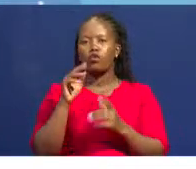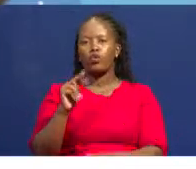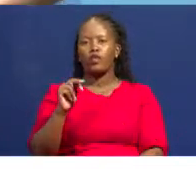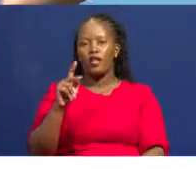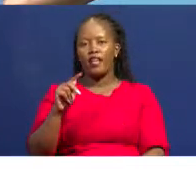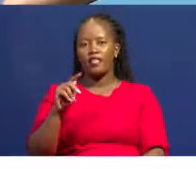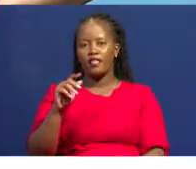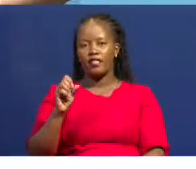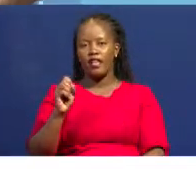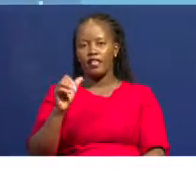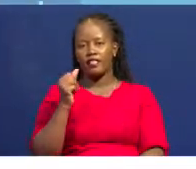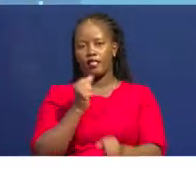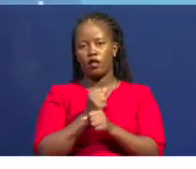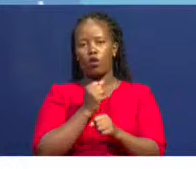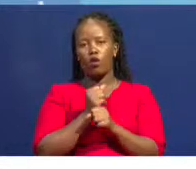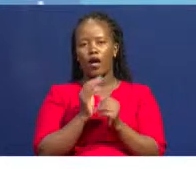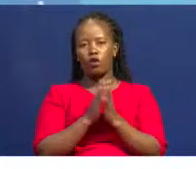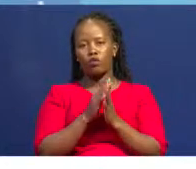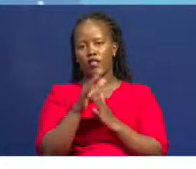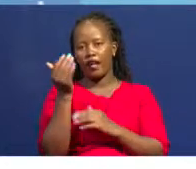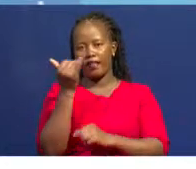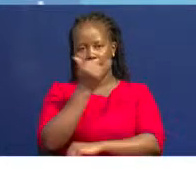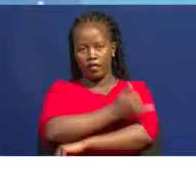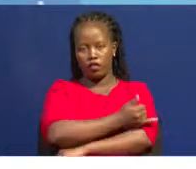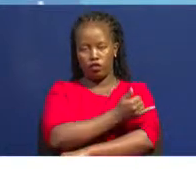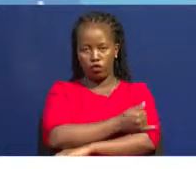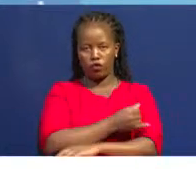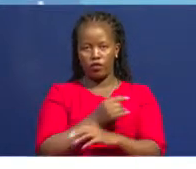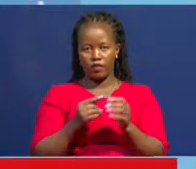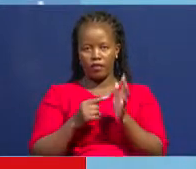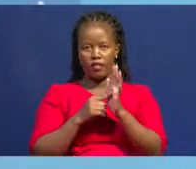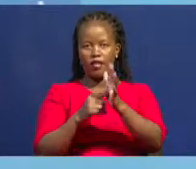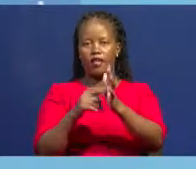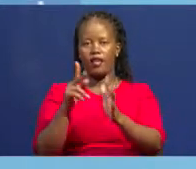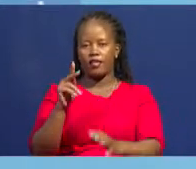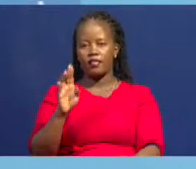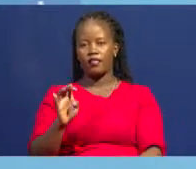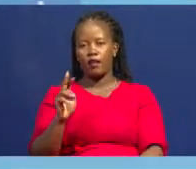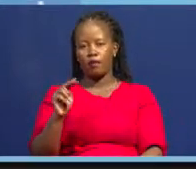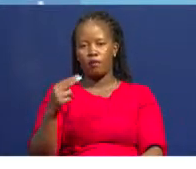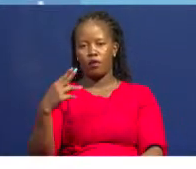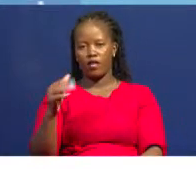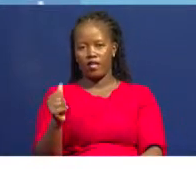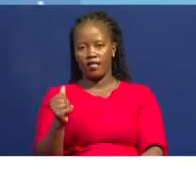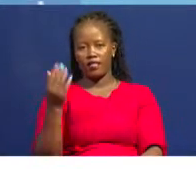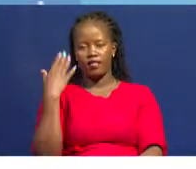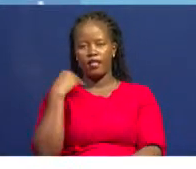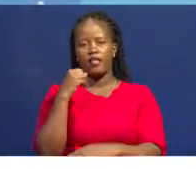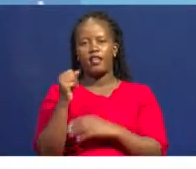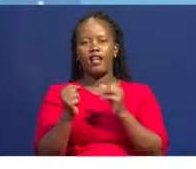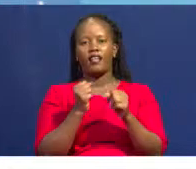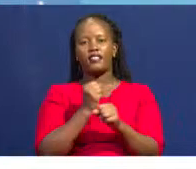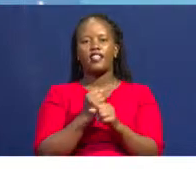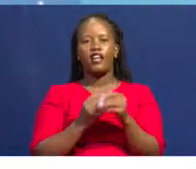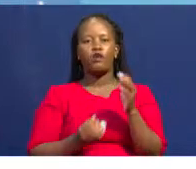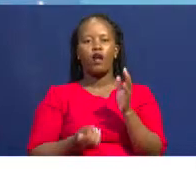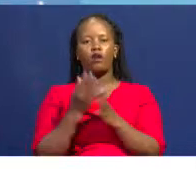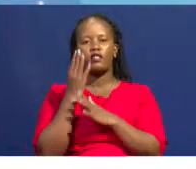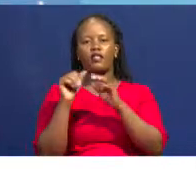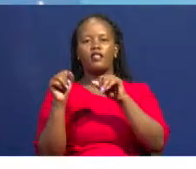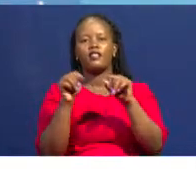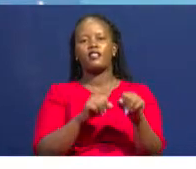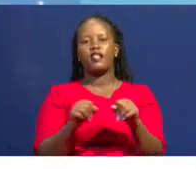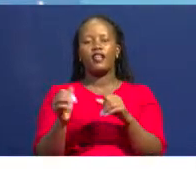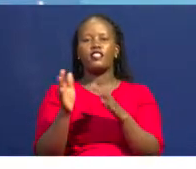with other agencies including KENHA. Yes. Last year you launched the Road Safety Action Plan 2024 to 2028.